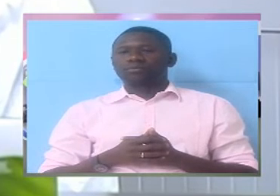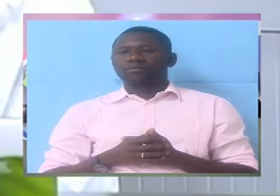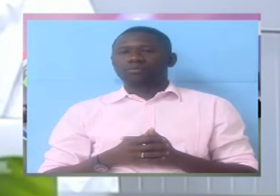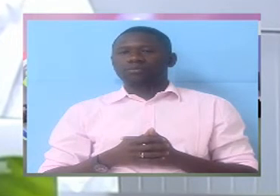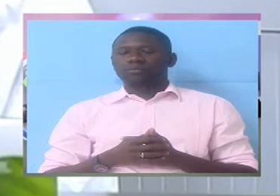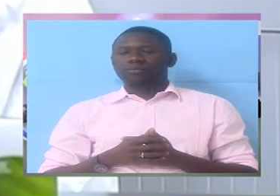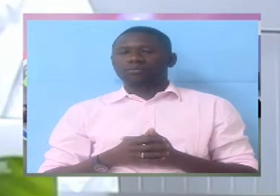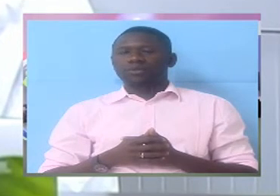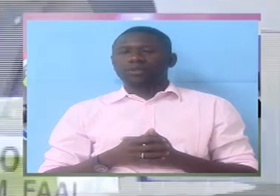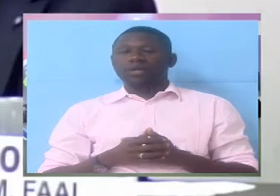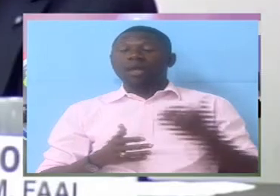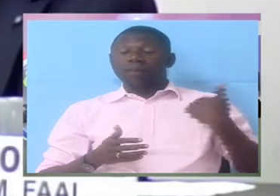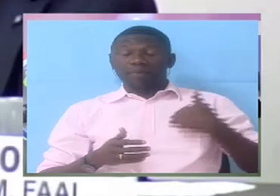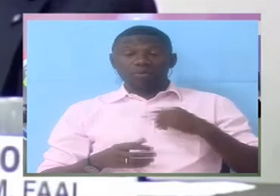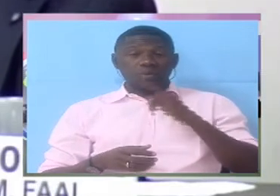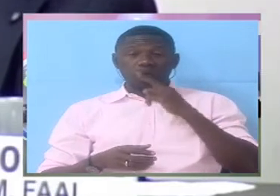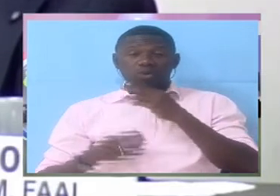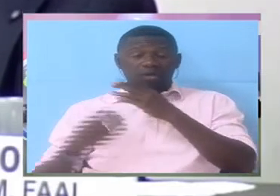discipliners